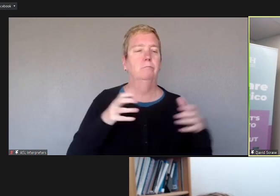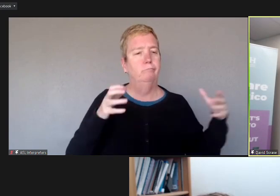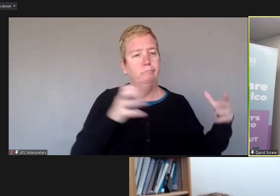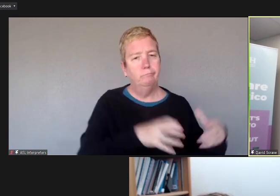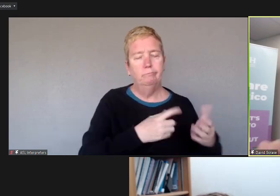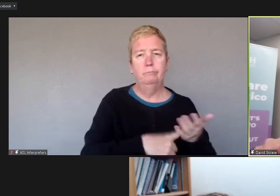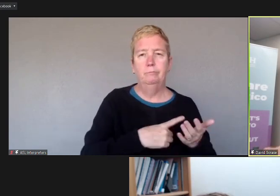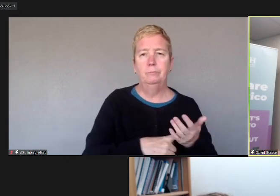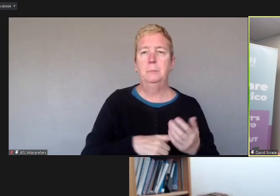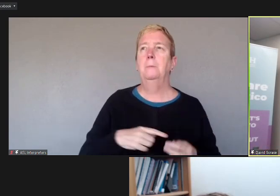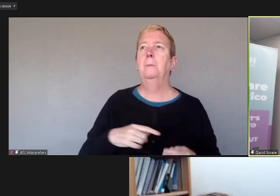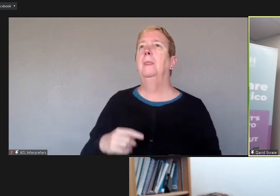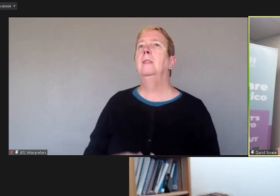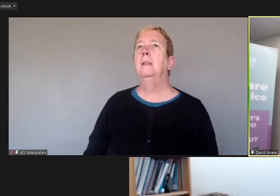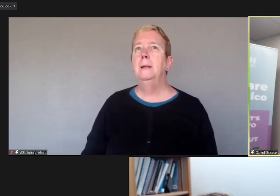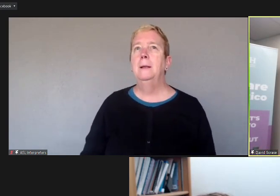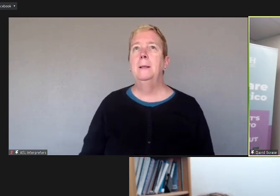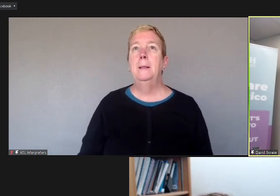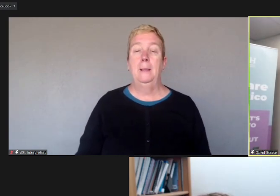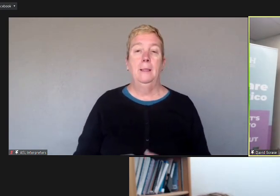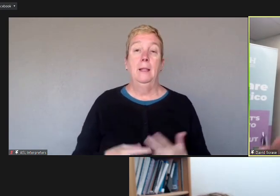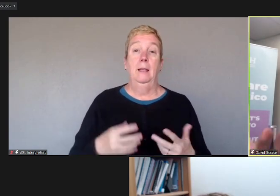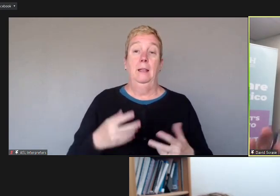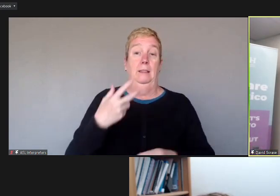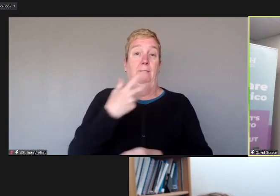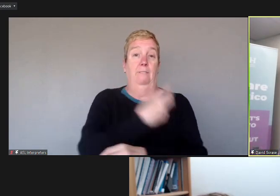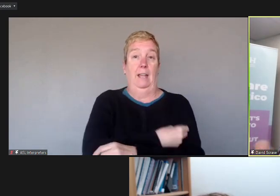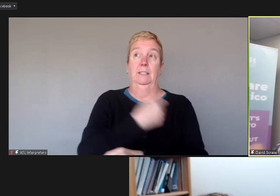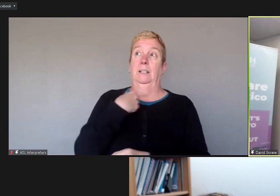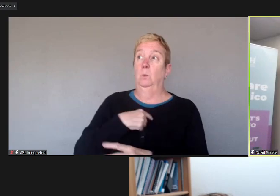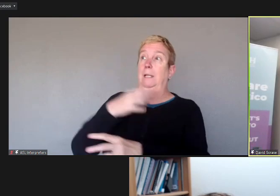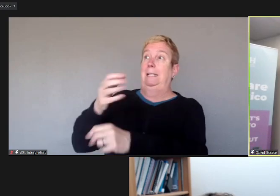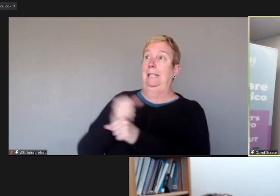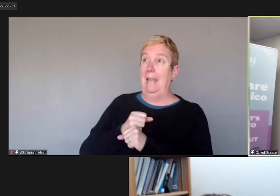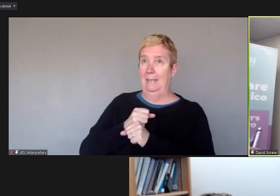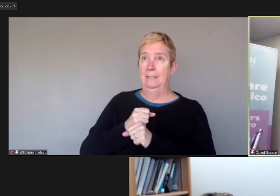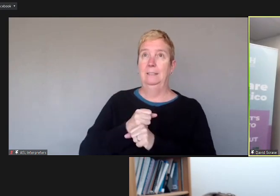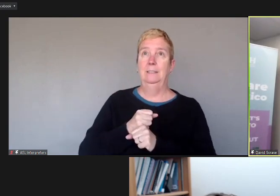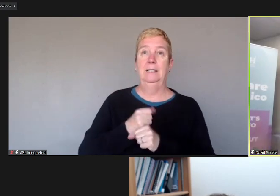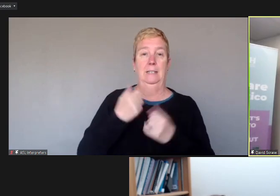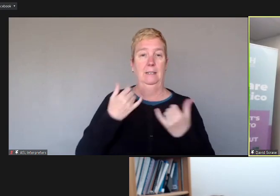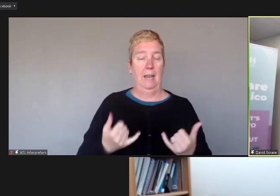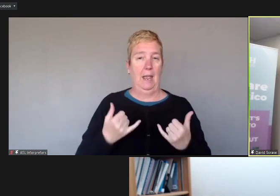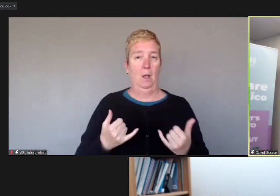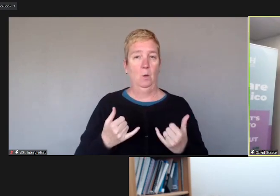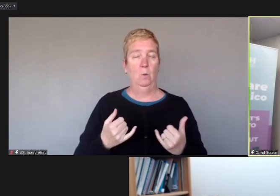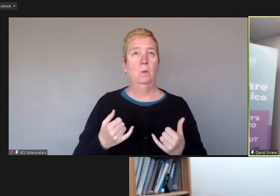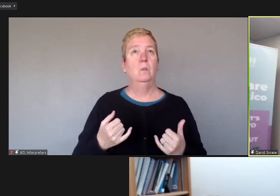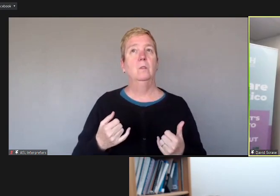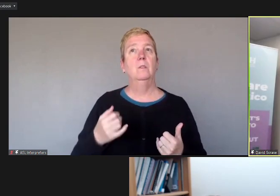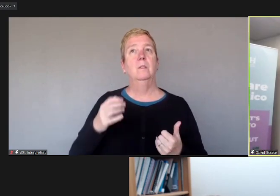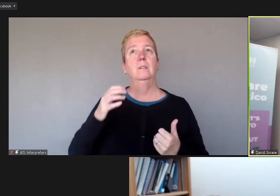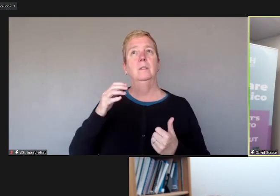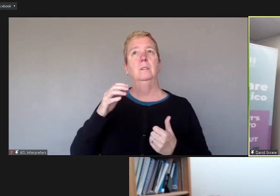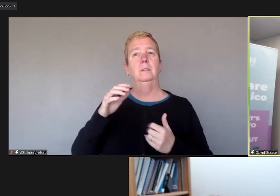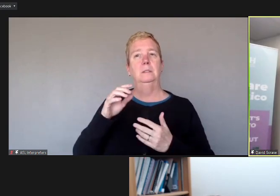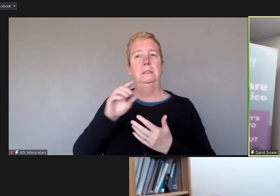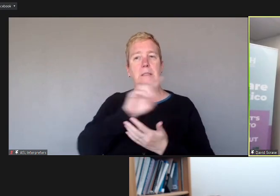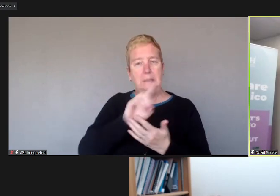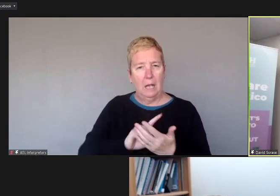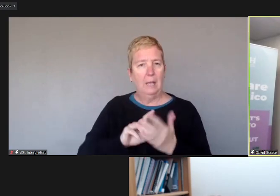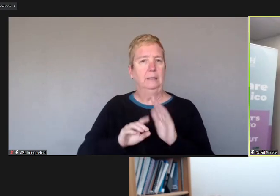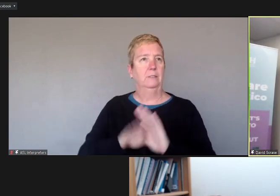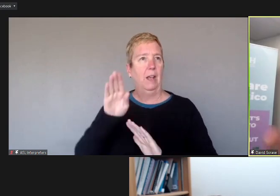The vaccines that we're still getting are really ones that were formulated to fight the virus in